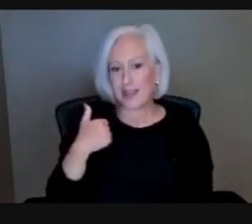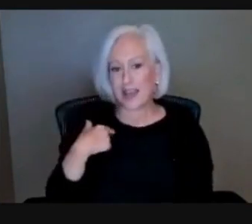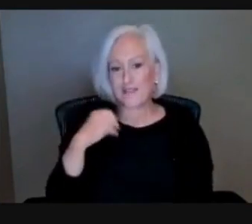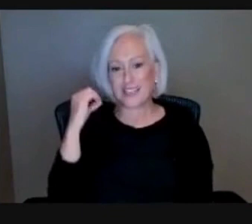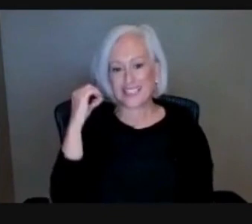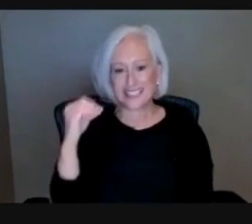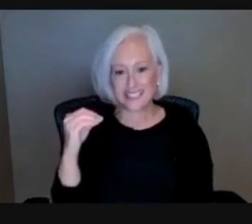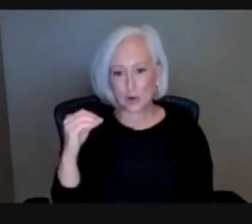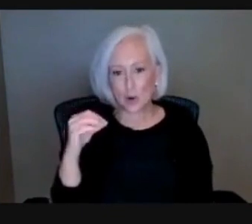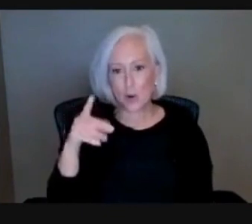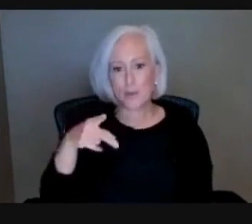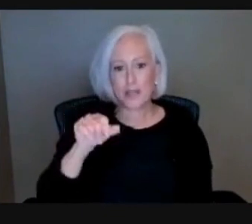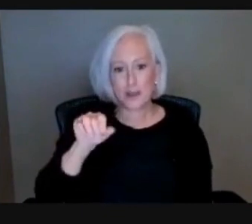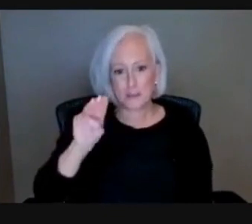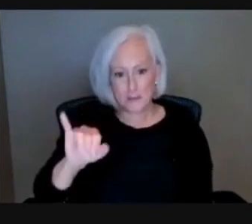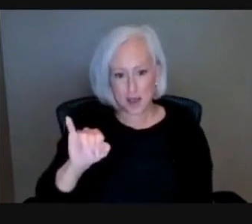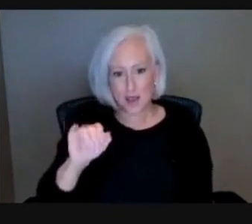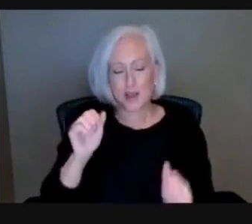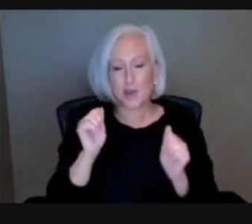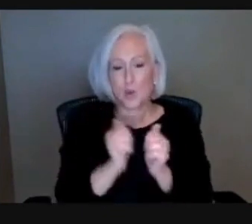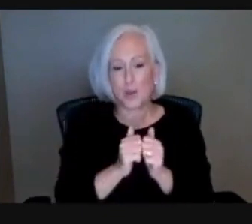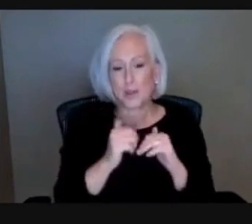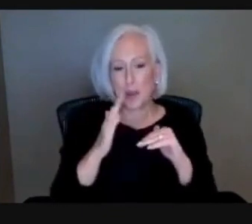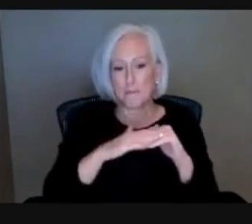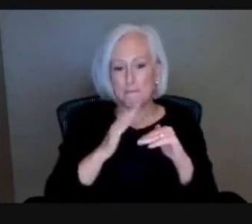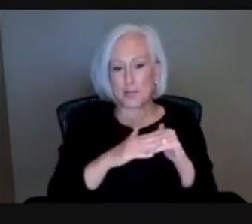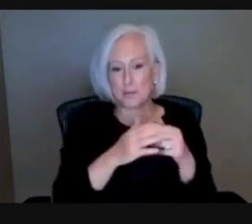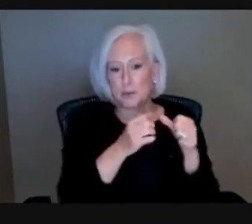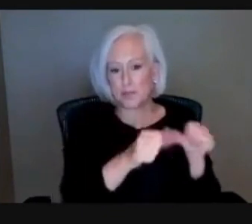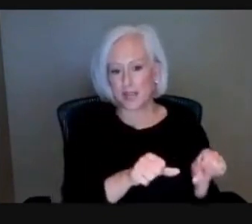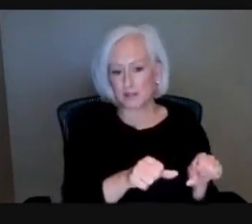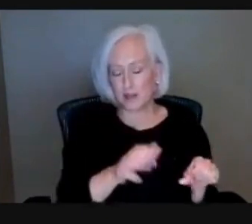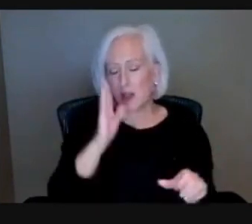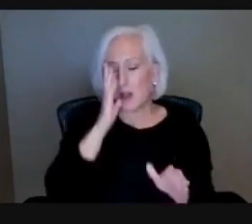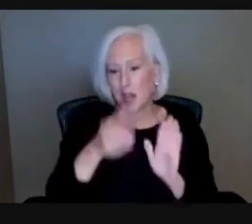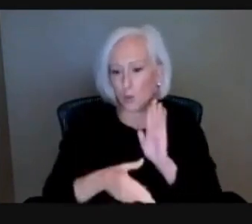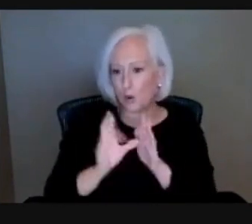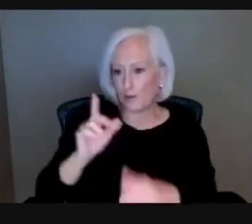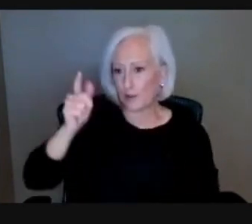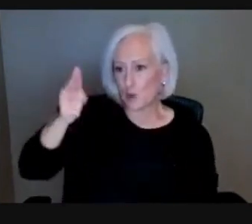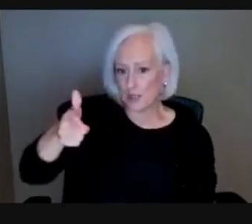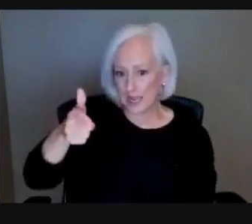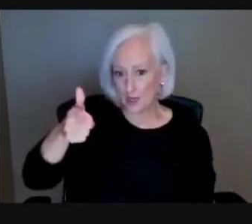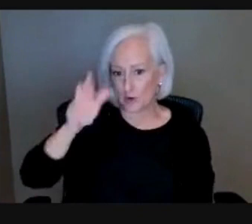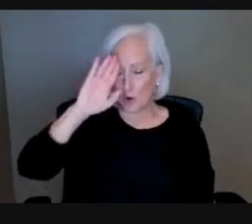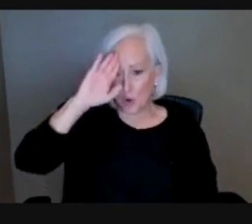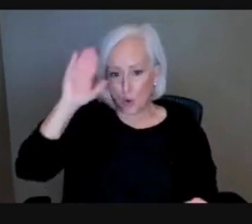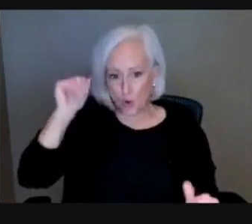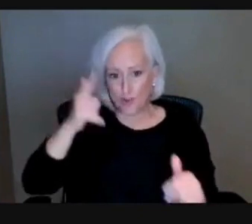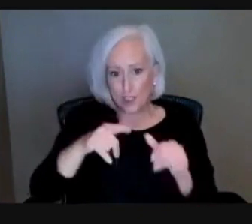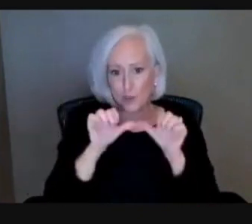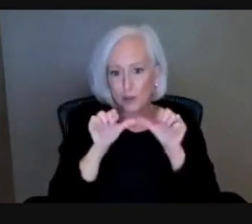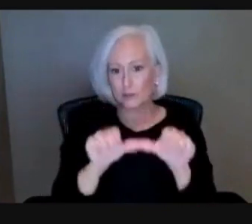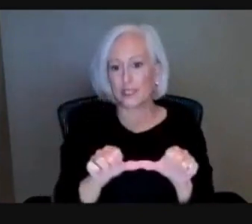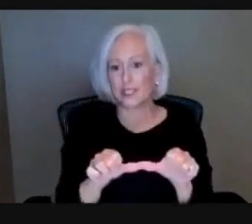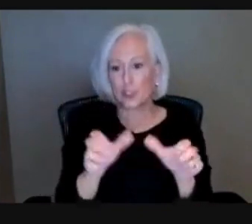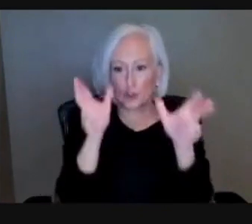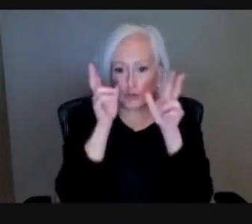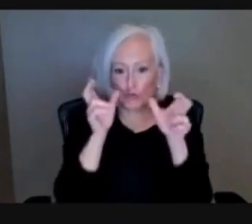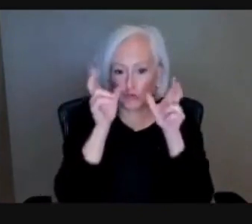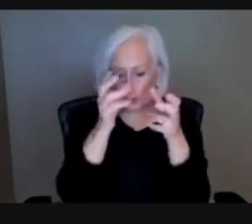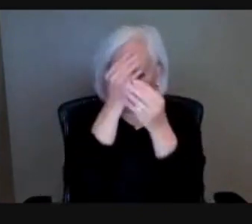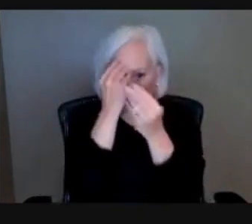mortgage insurance with minimum down. I will be reviewing that a little bit later, so hopefully you can stay tuned so that you can learn more about